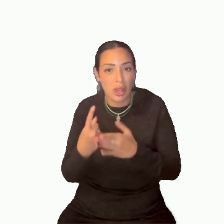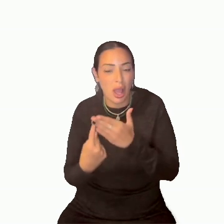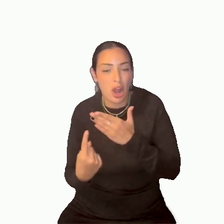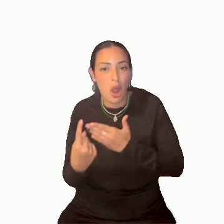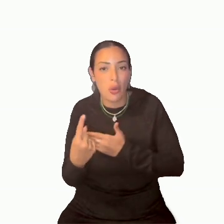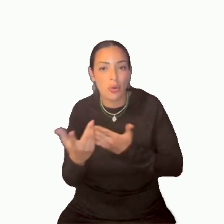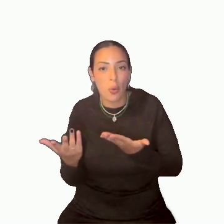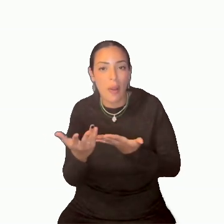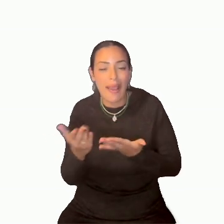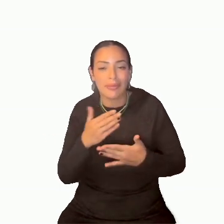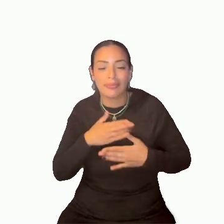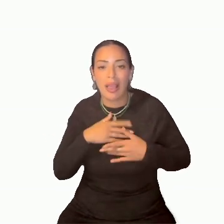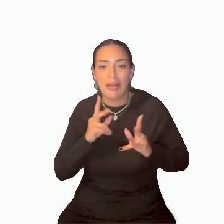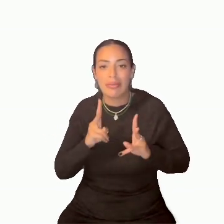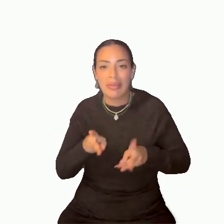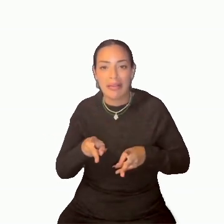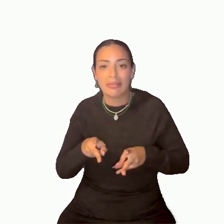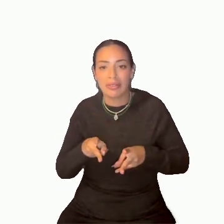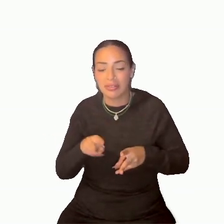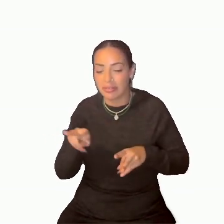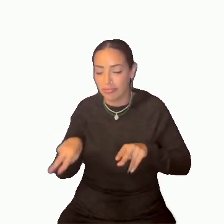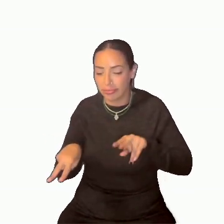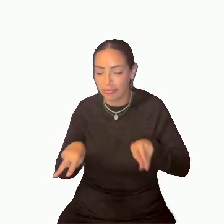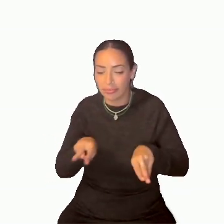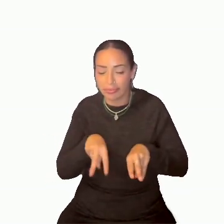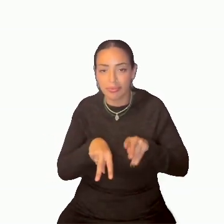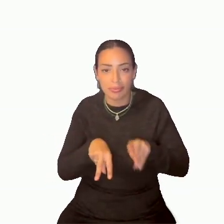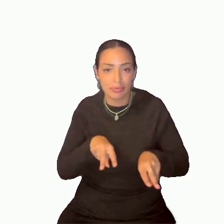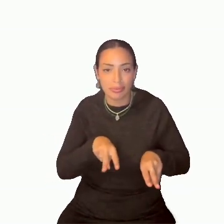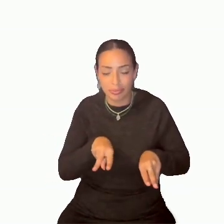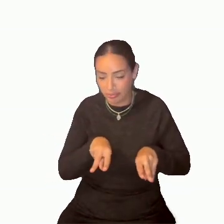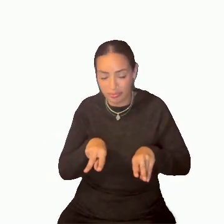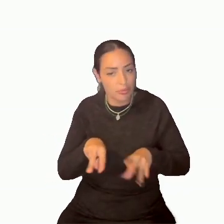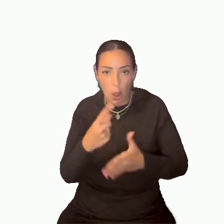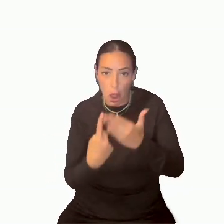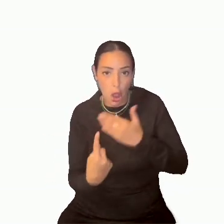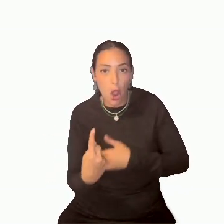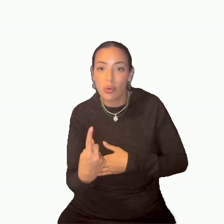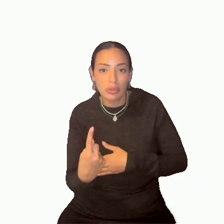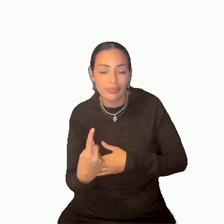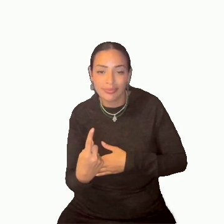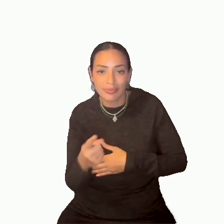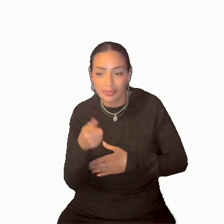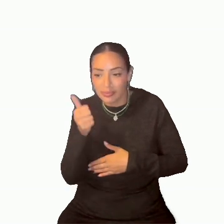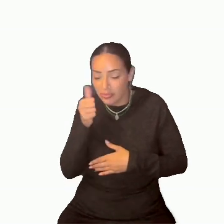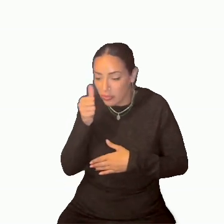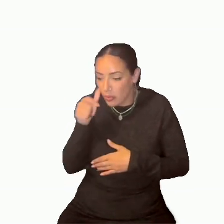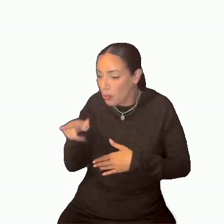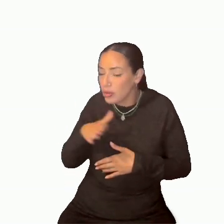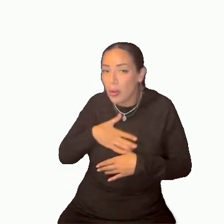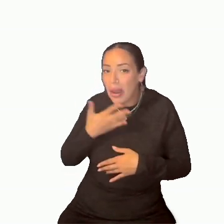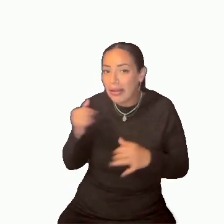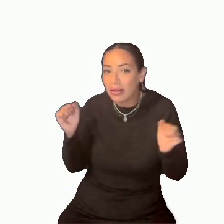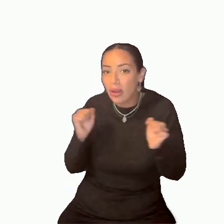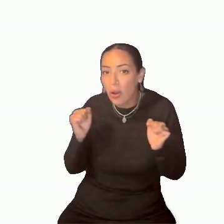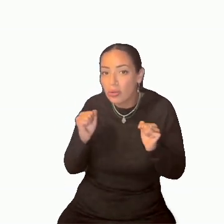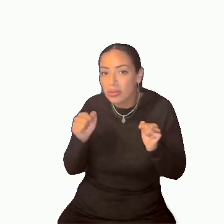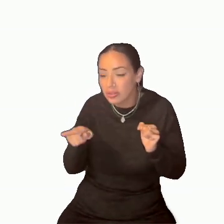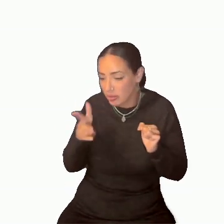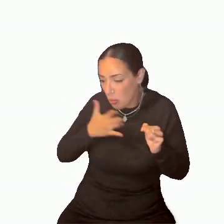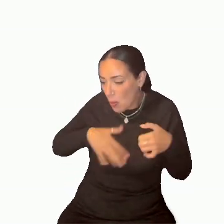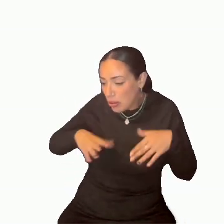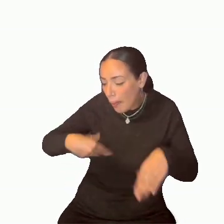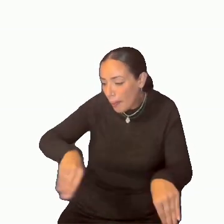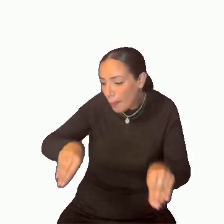in the mortuary, particularly as she didn't like the cold. Making sure that they knew that they could take a blanket and a cuddly toy in to be